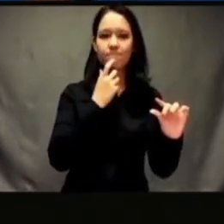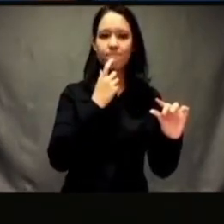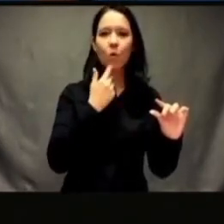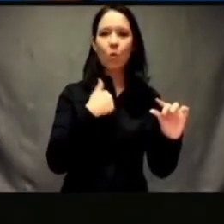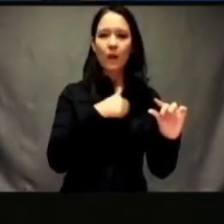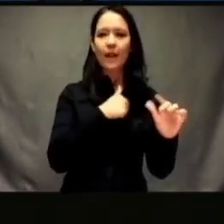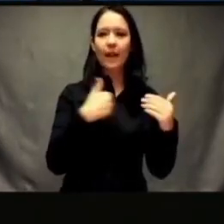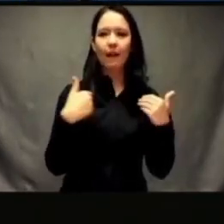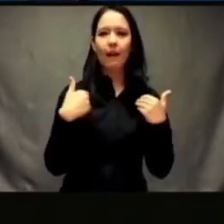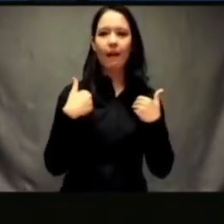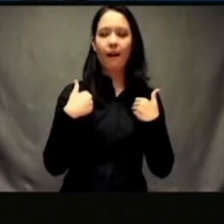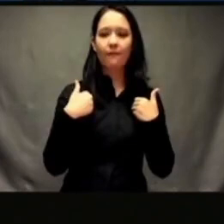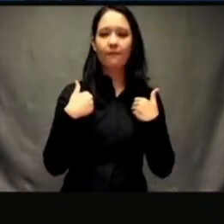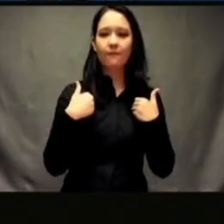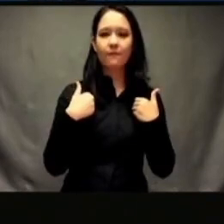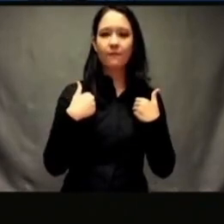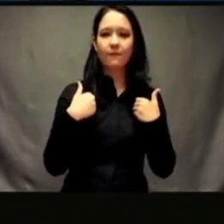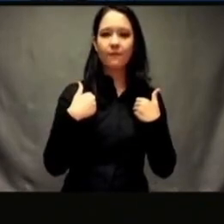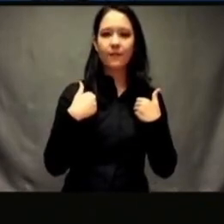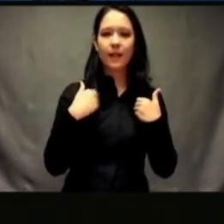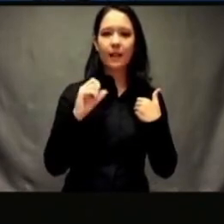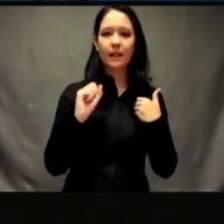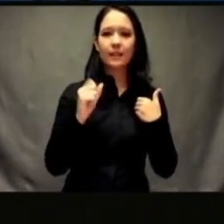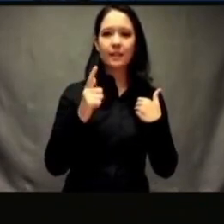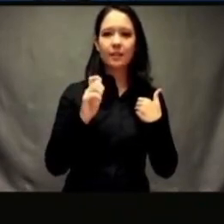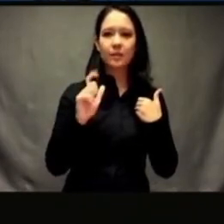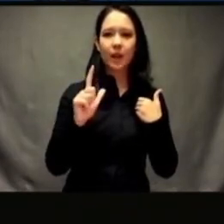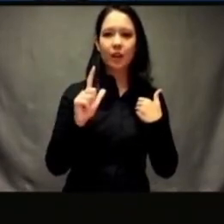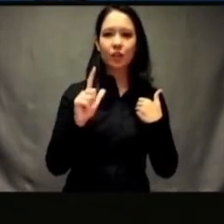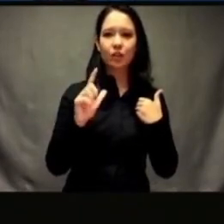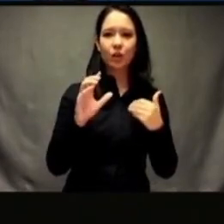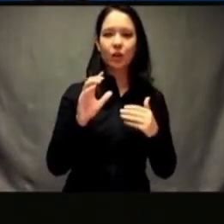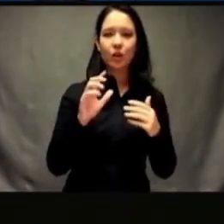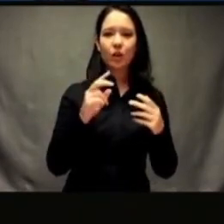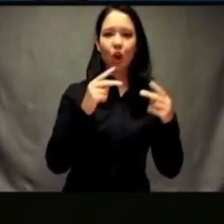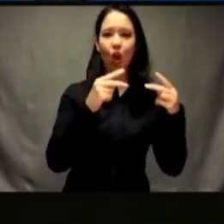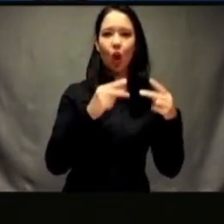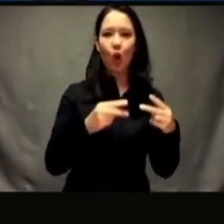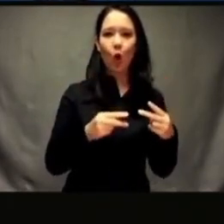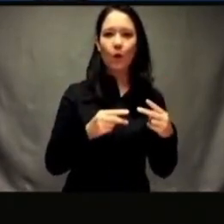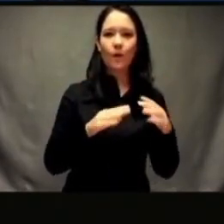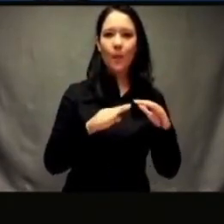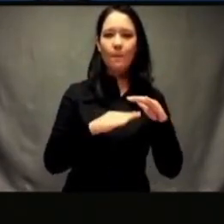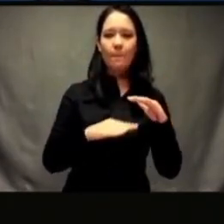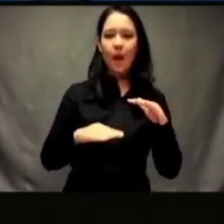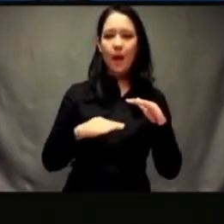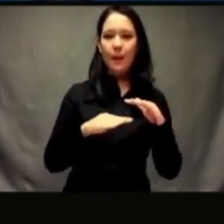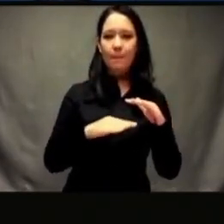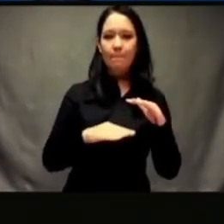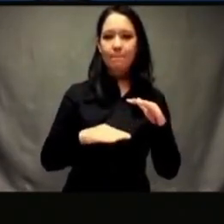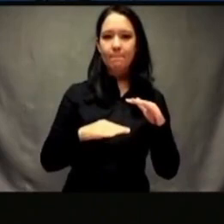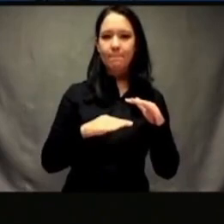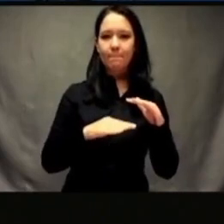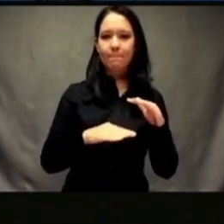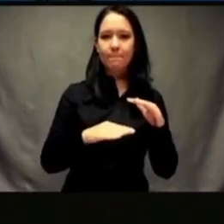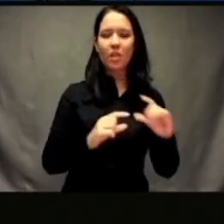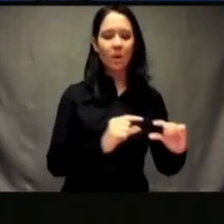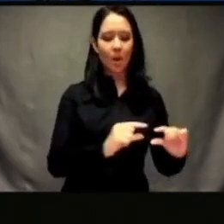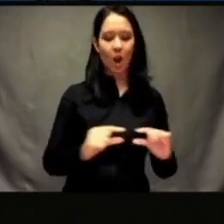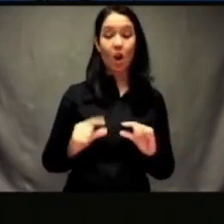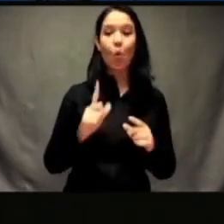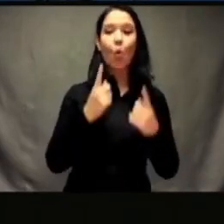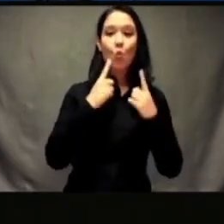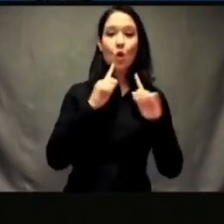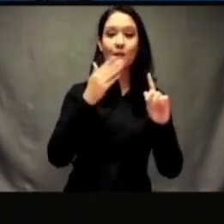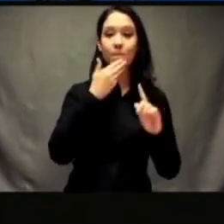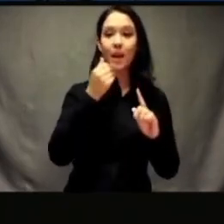have a special code in the microwave section for the buttons. So it works better if you